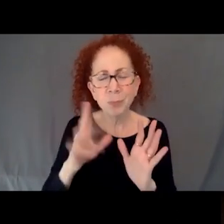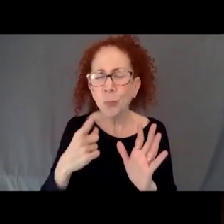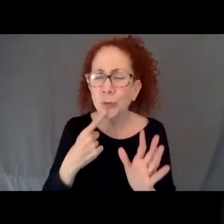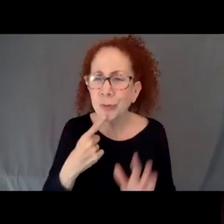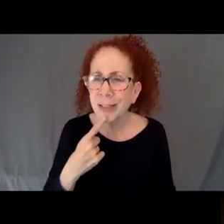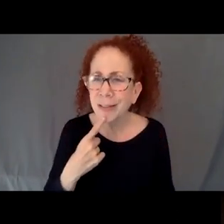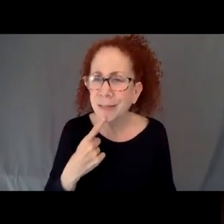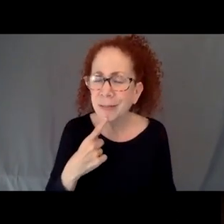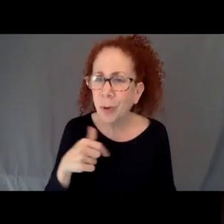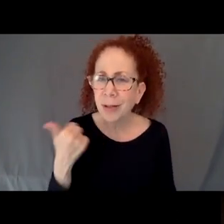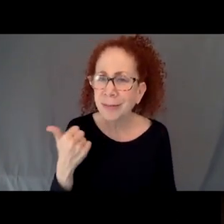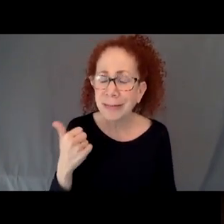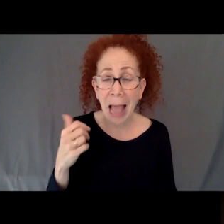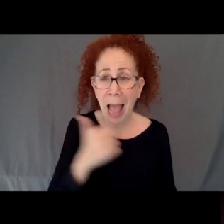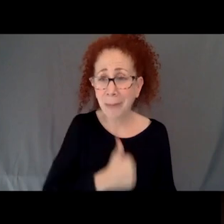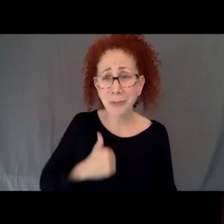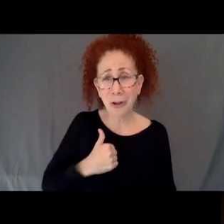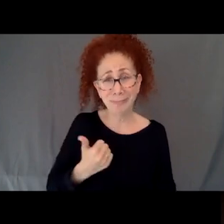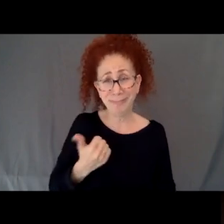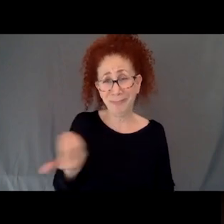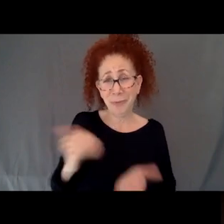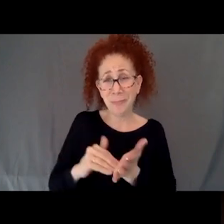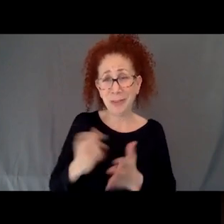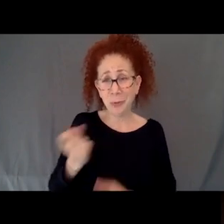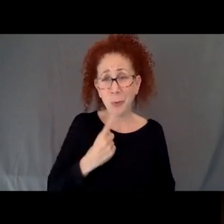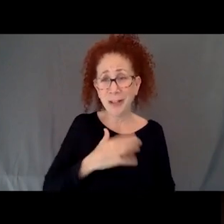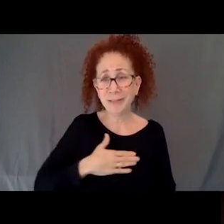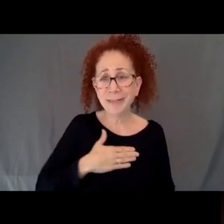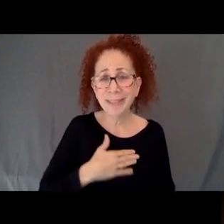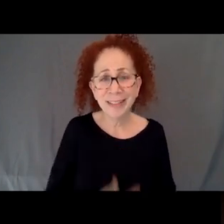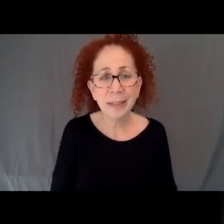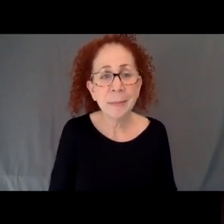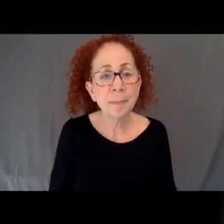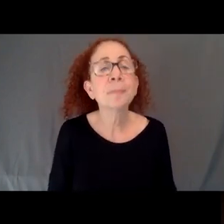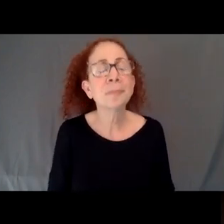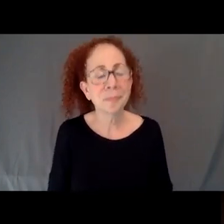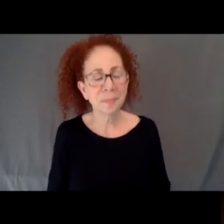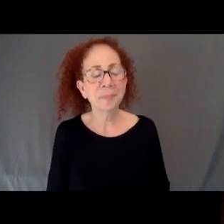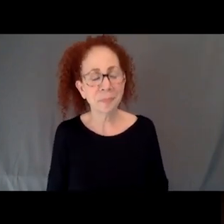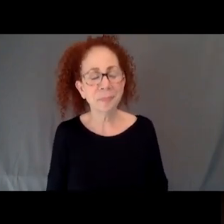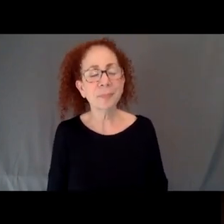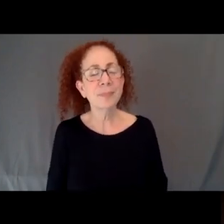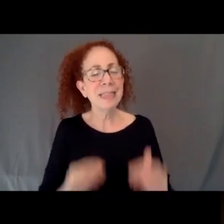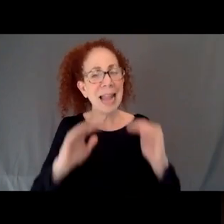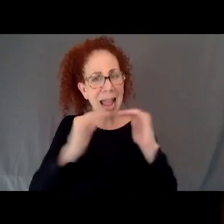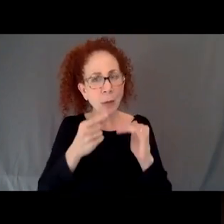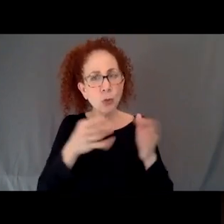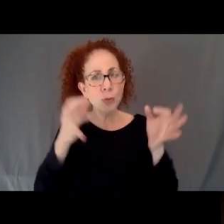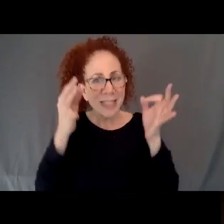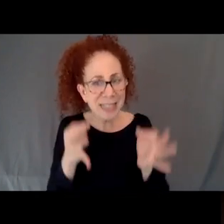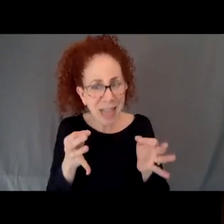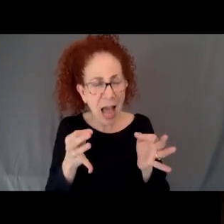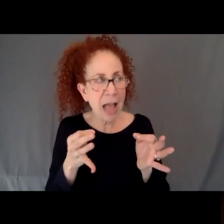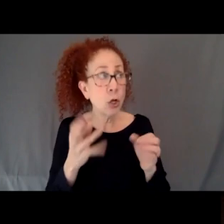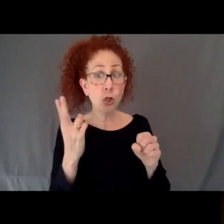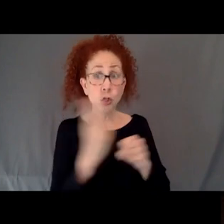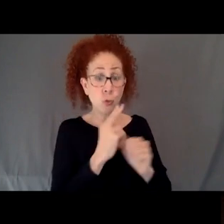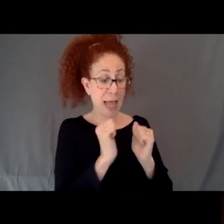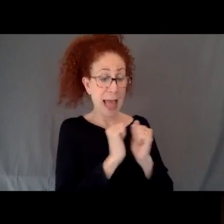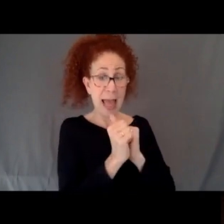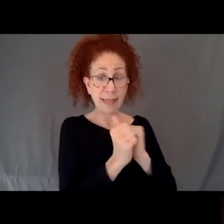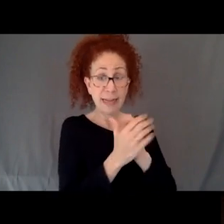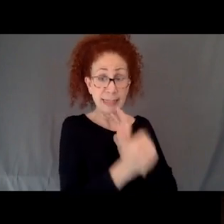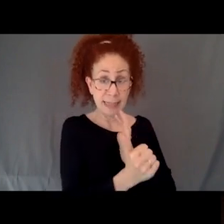What else did you say? I'm sorry, can you read the question again? Yeah, the question is, how did you decide to channel your athleticism